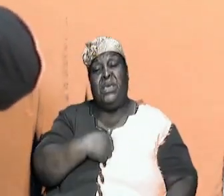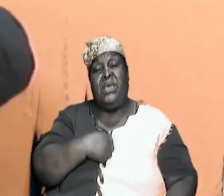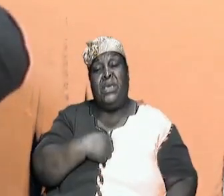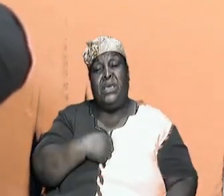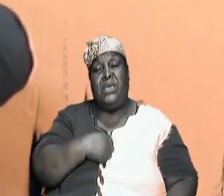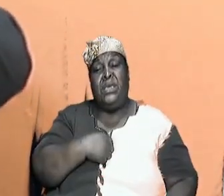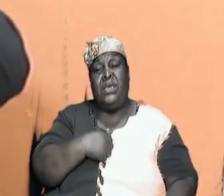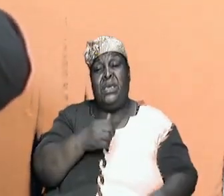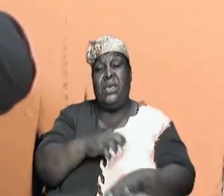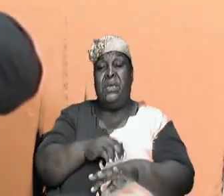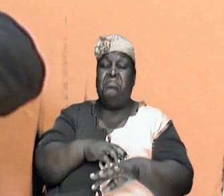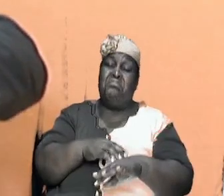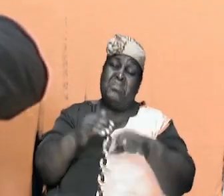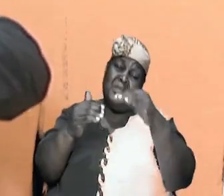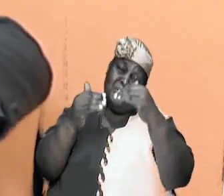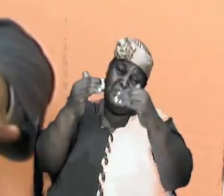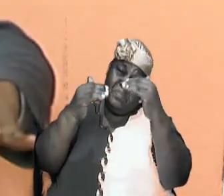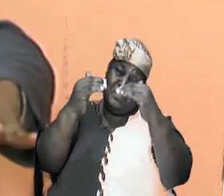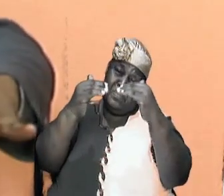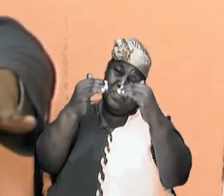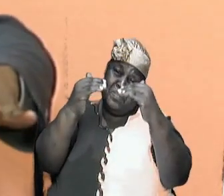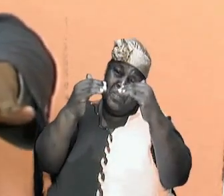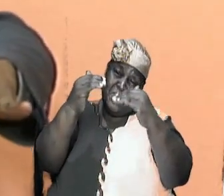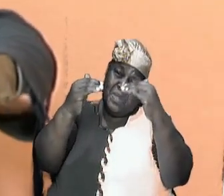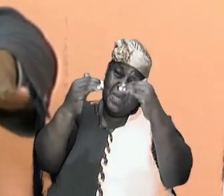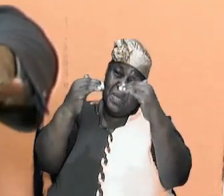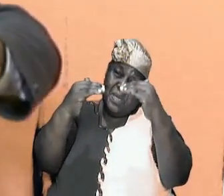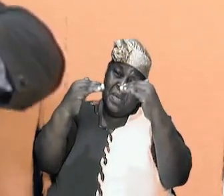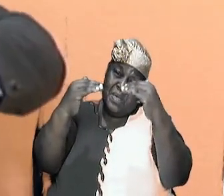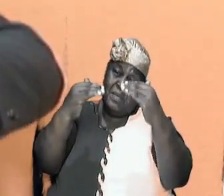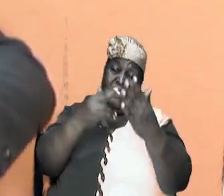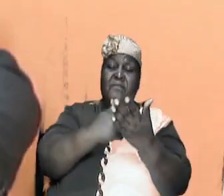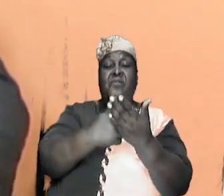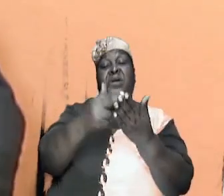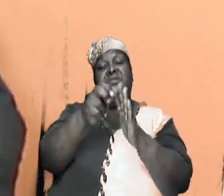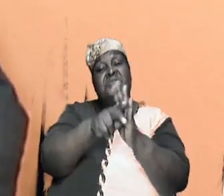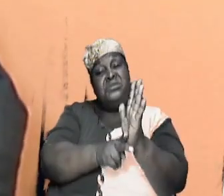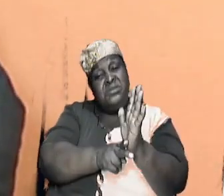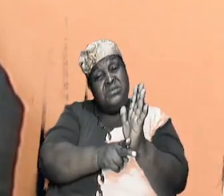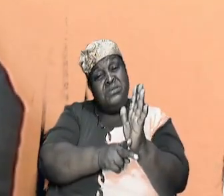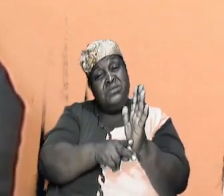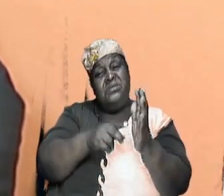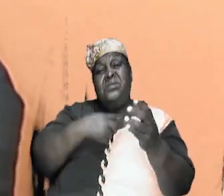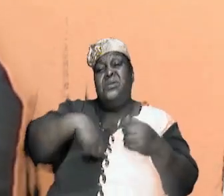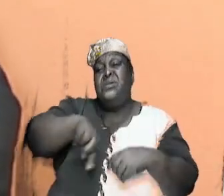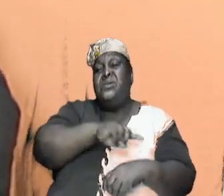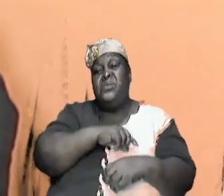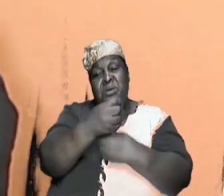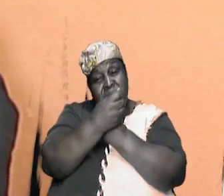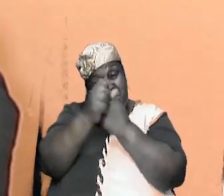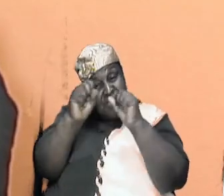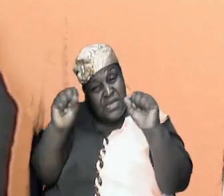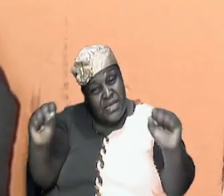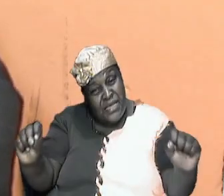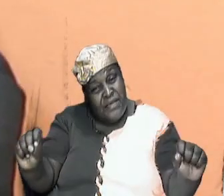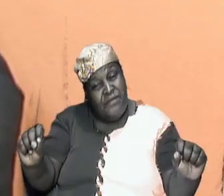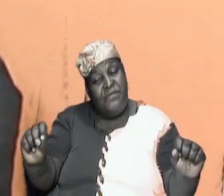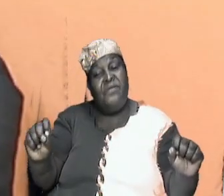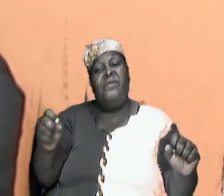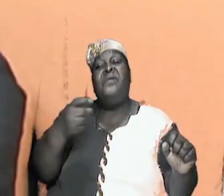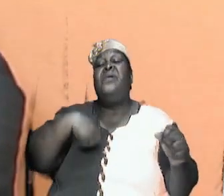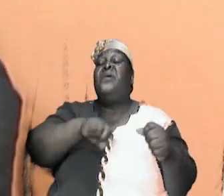at probably a level of righteousness, right? We are saved,